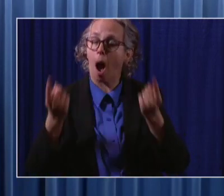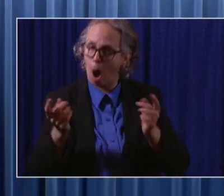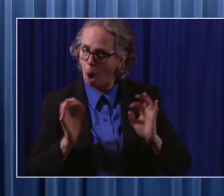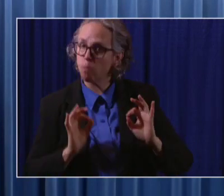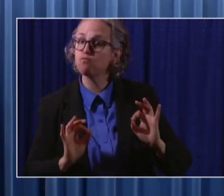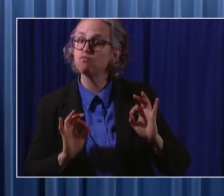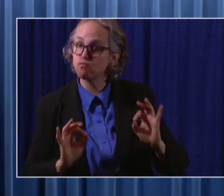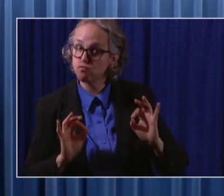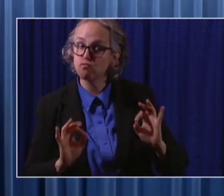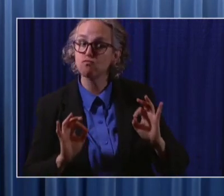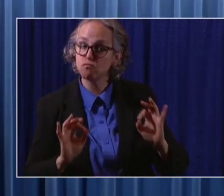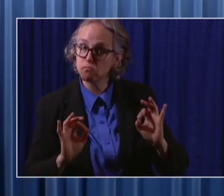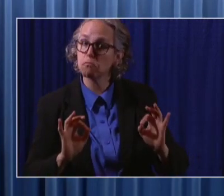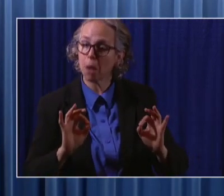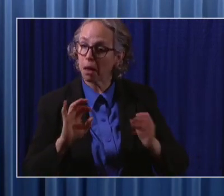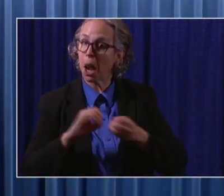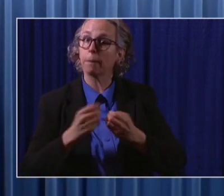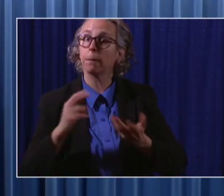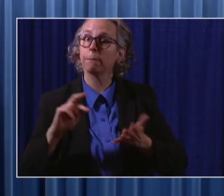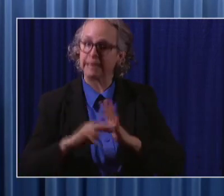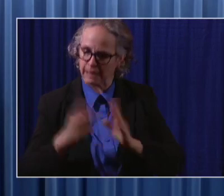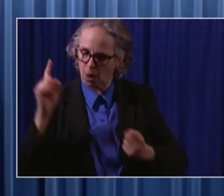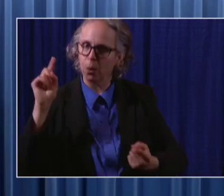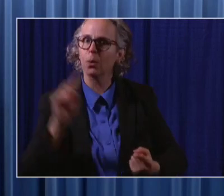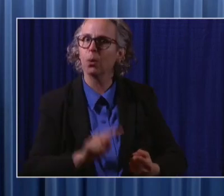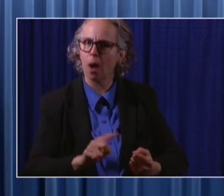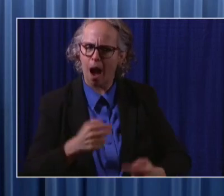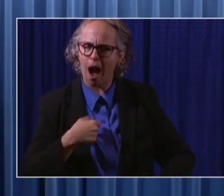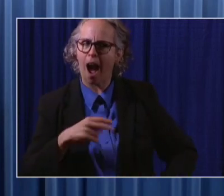going. And so they're still at a high rate,